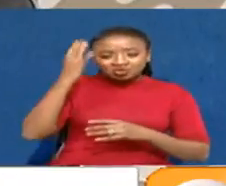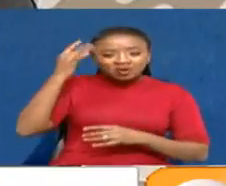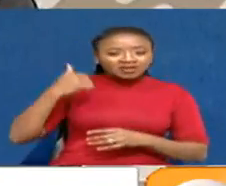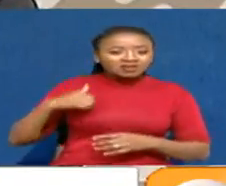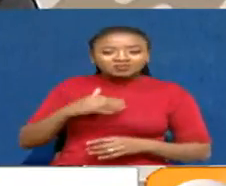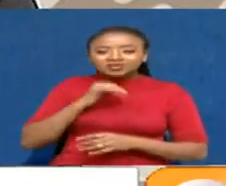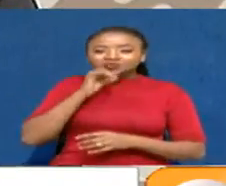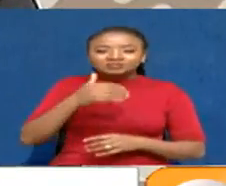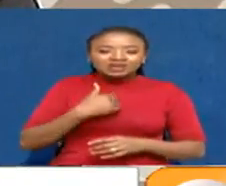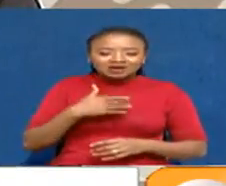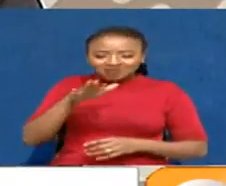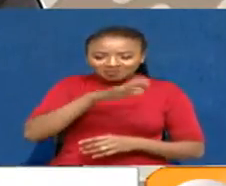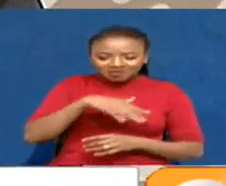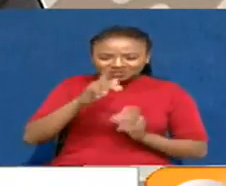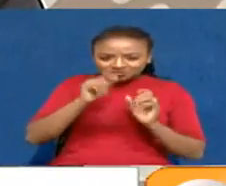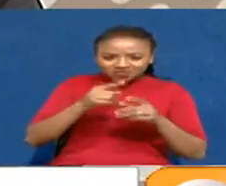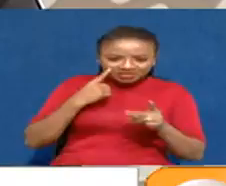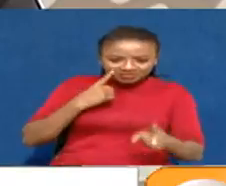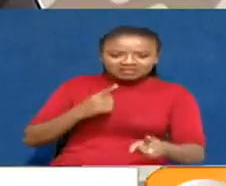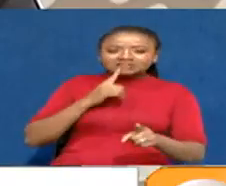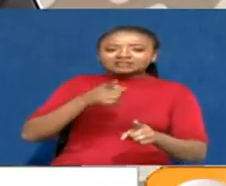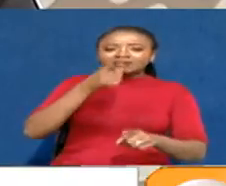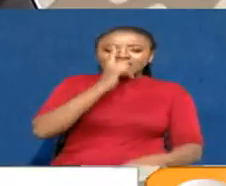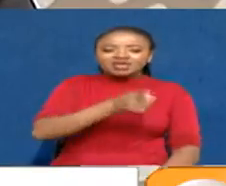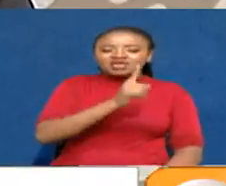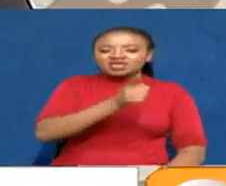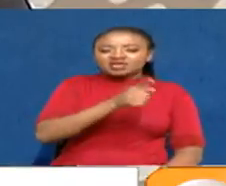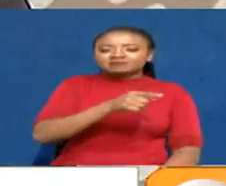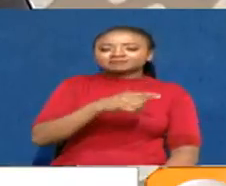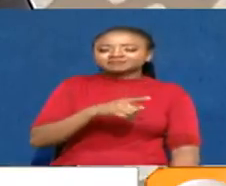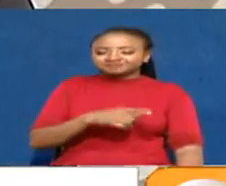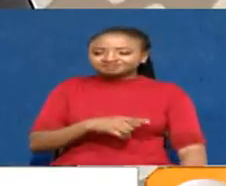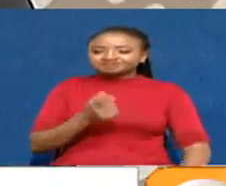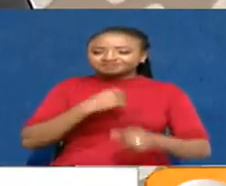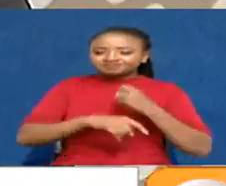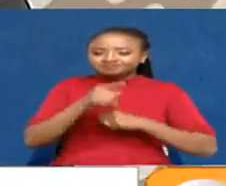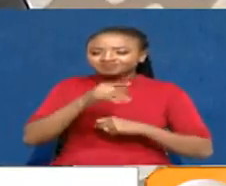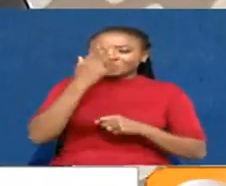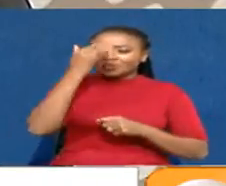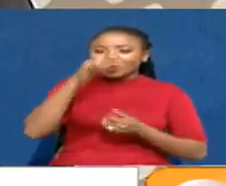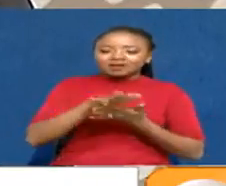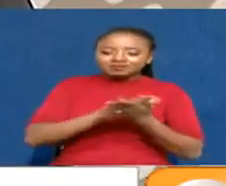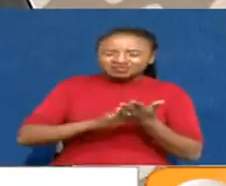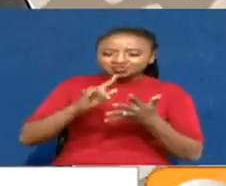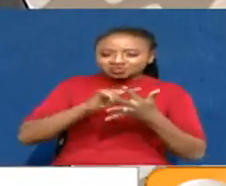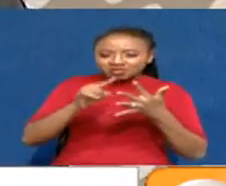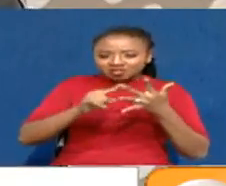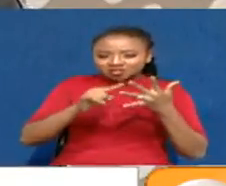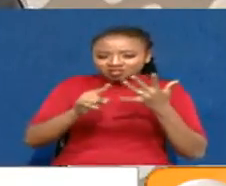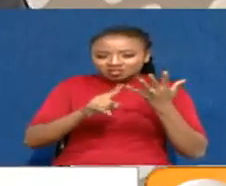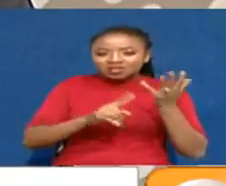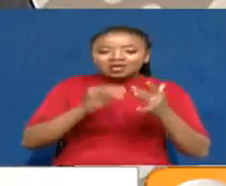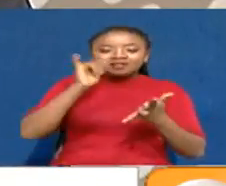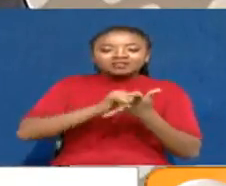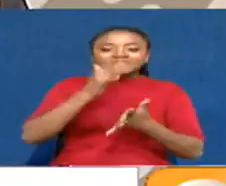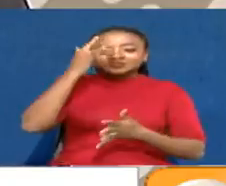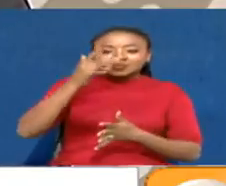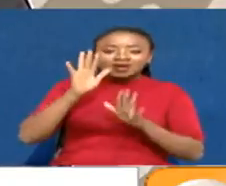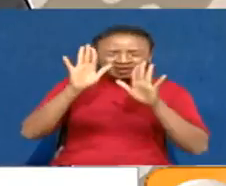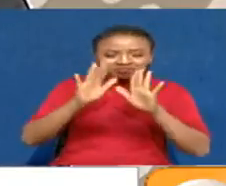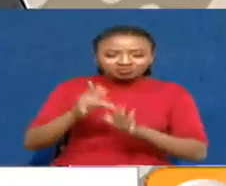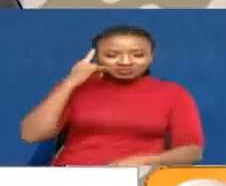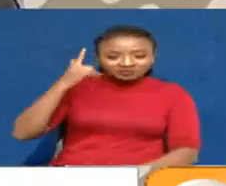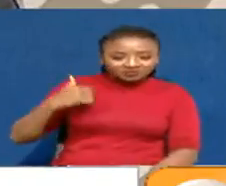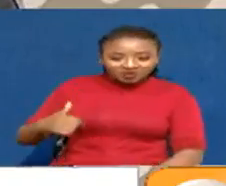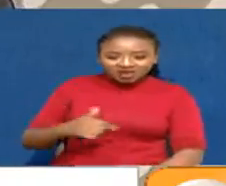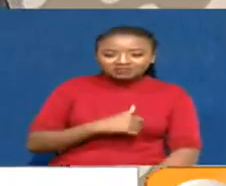place we can pin them. That this is, you did this based on this and this. That is why now the importance of us